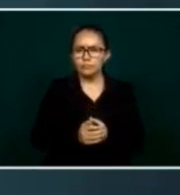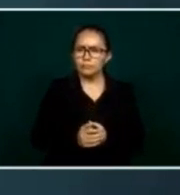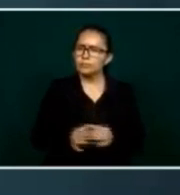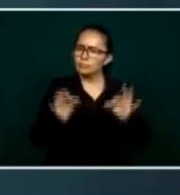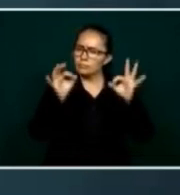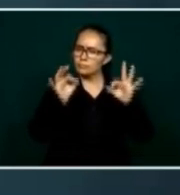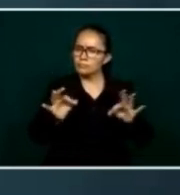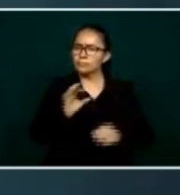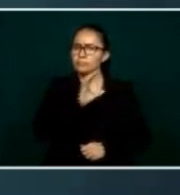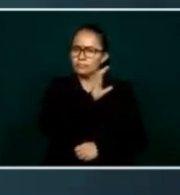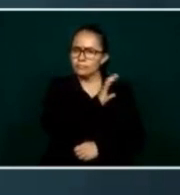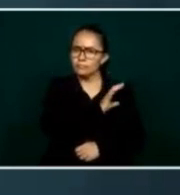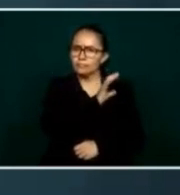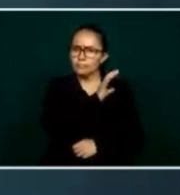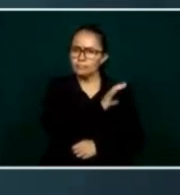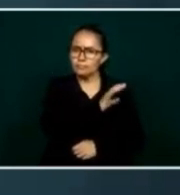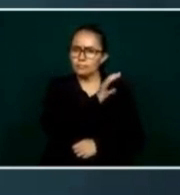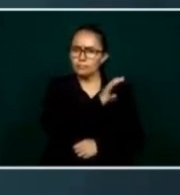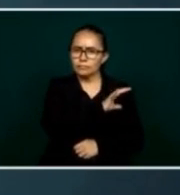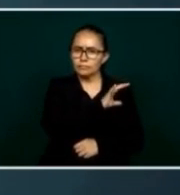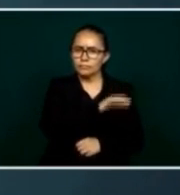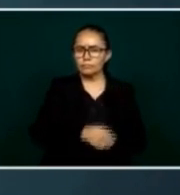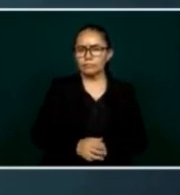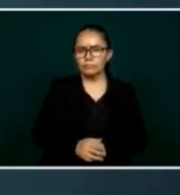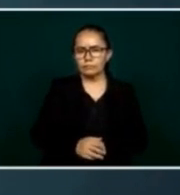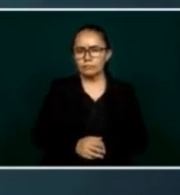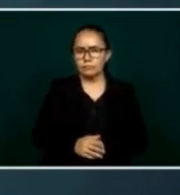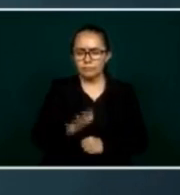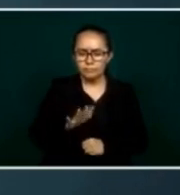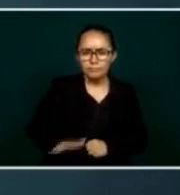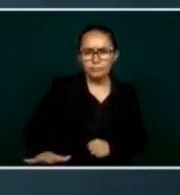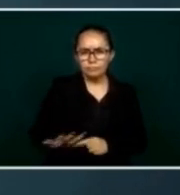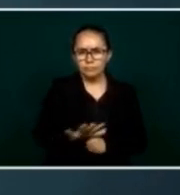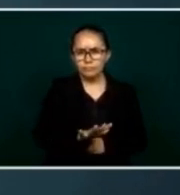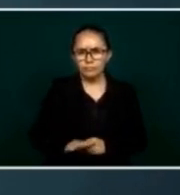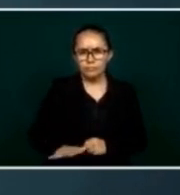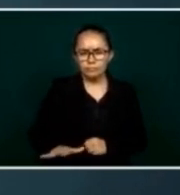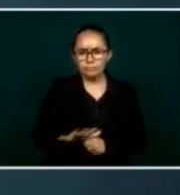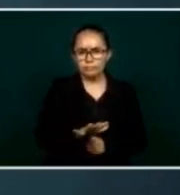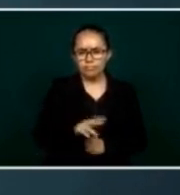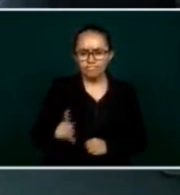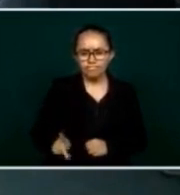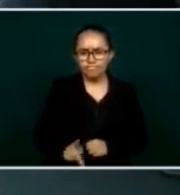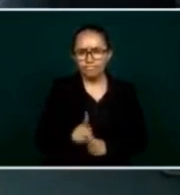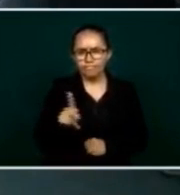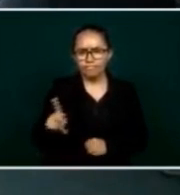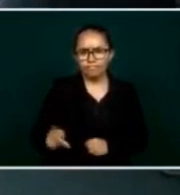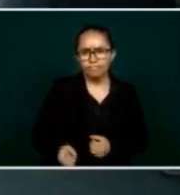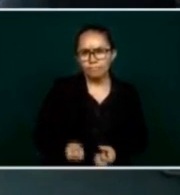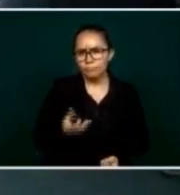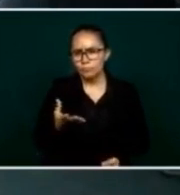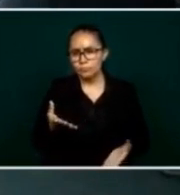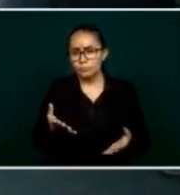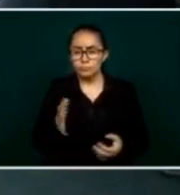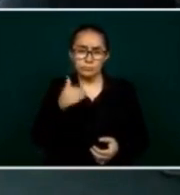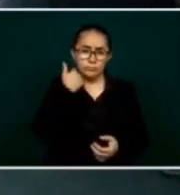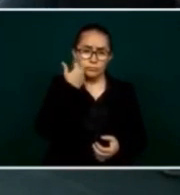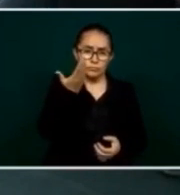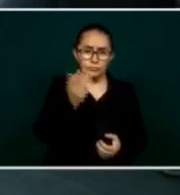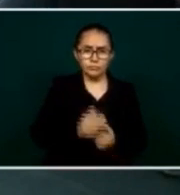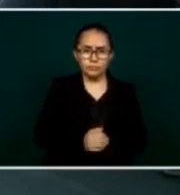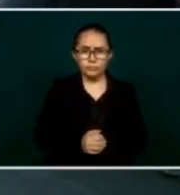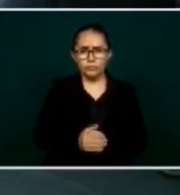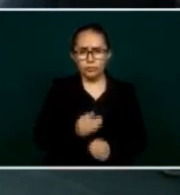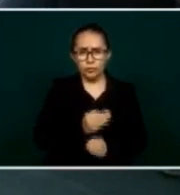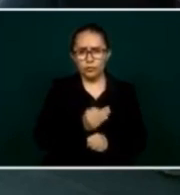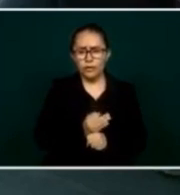that's quality, and to guarantee the right to the people to health. And if